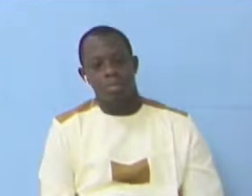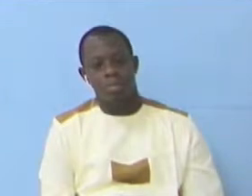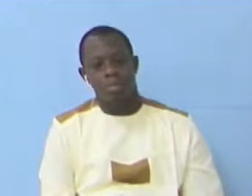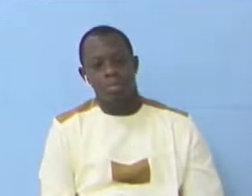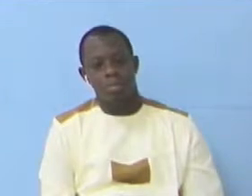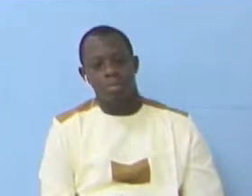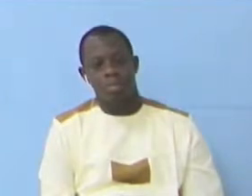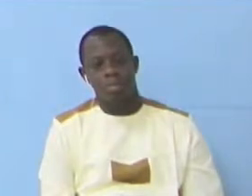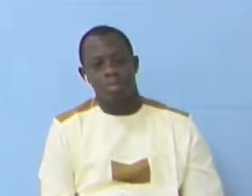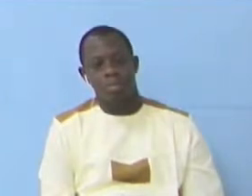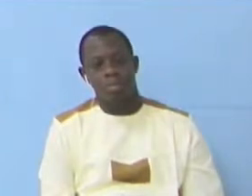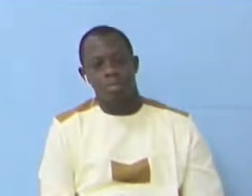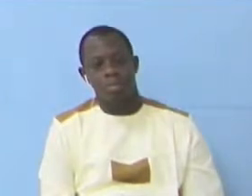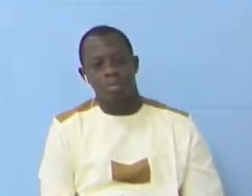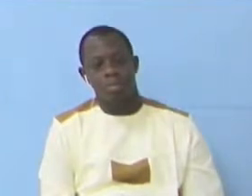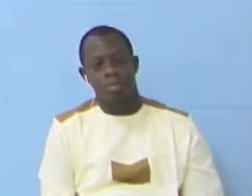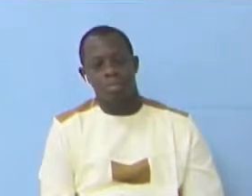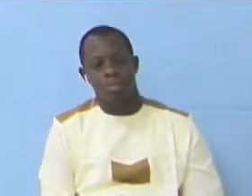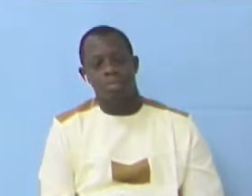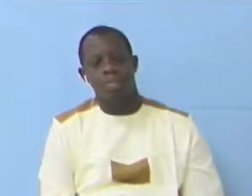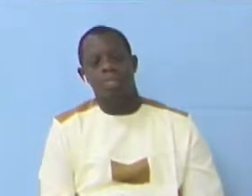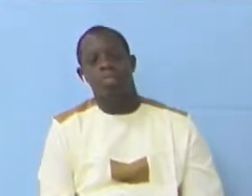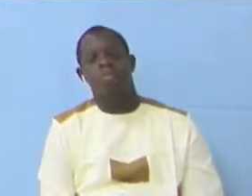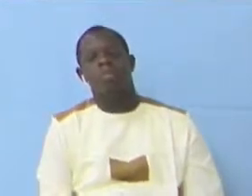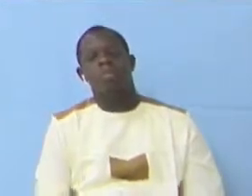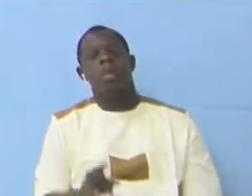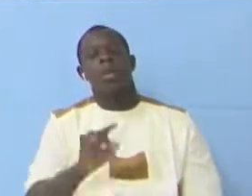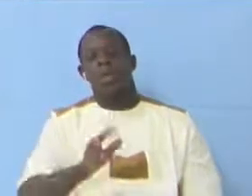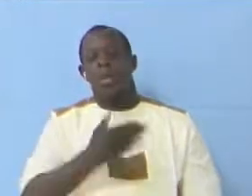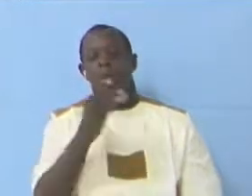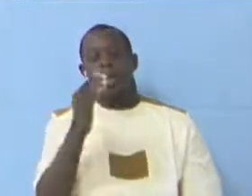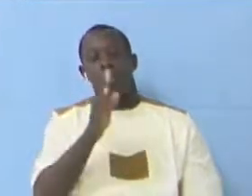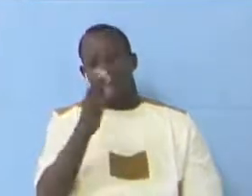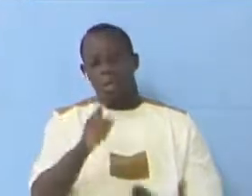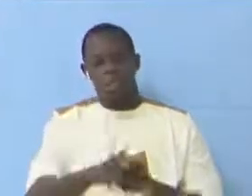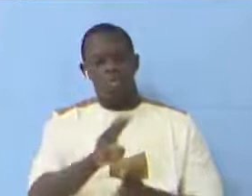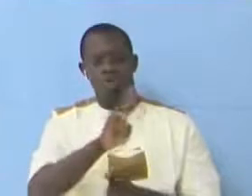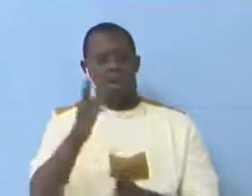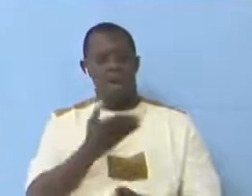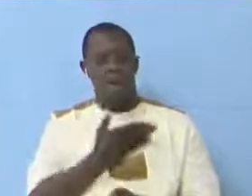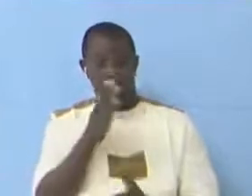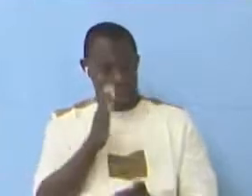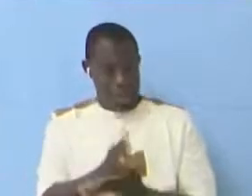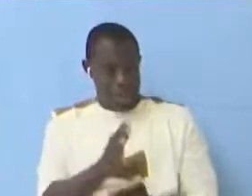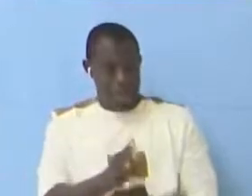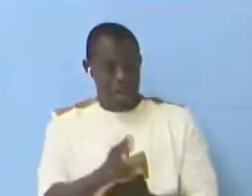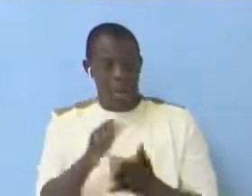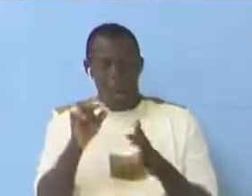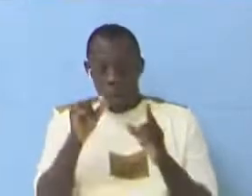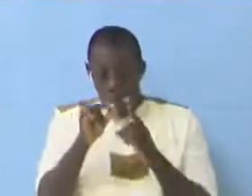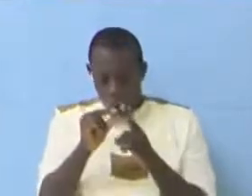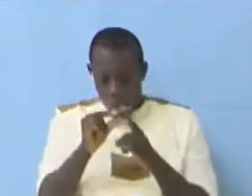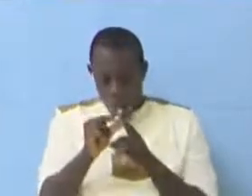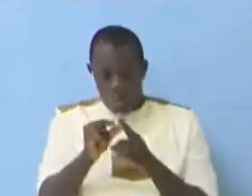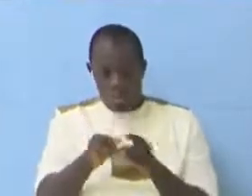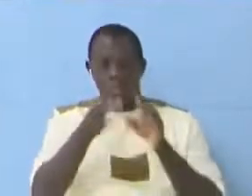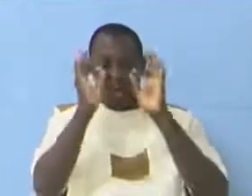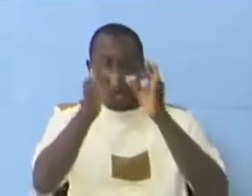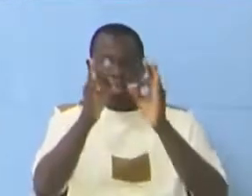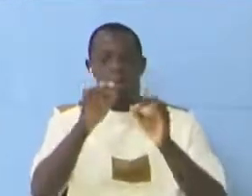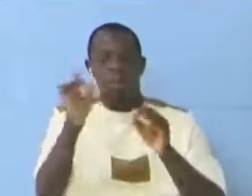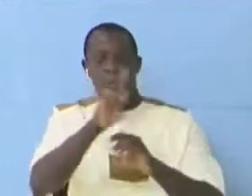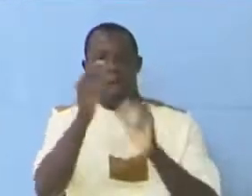There may not be a very the right adjective to describe really what was happening.